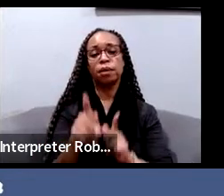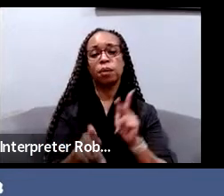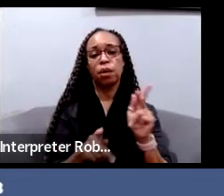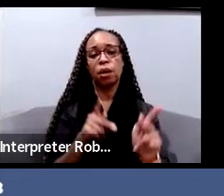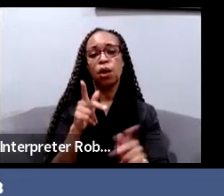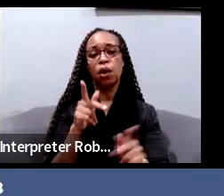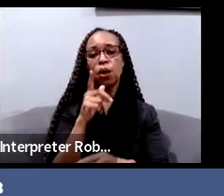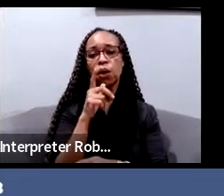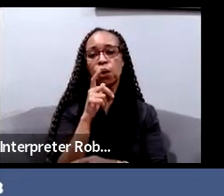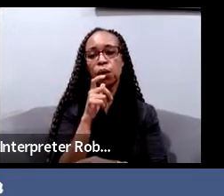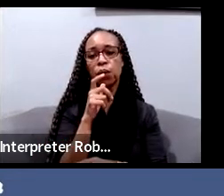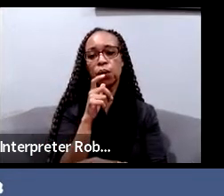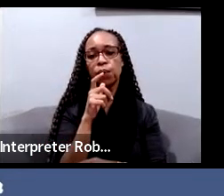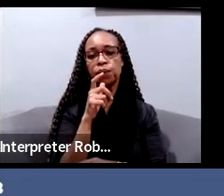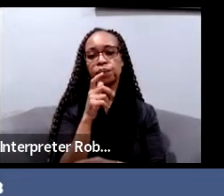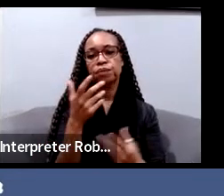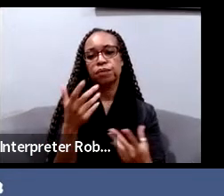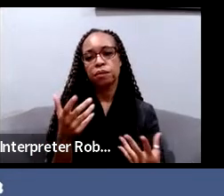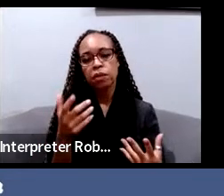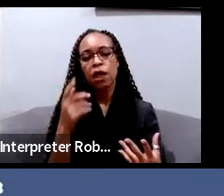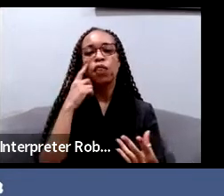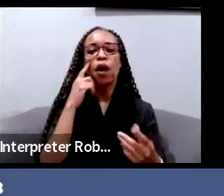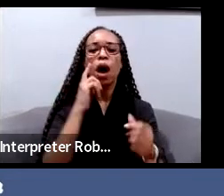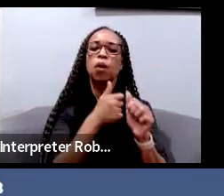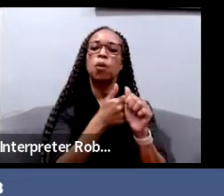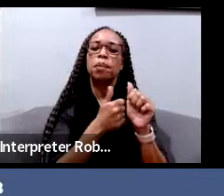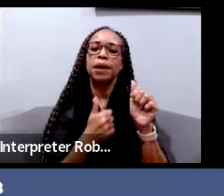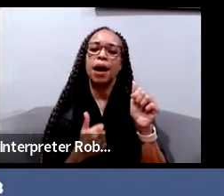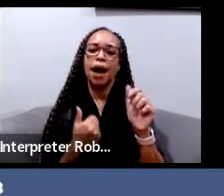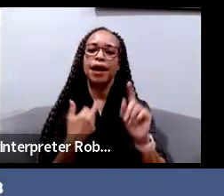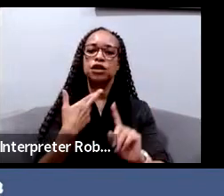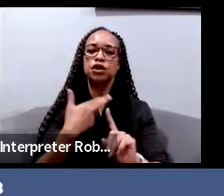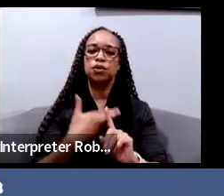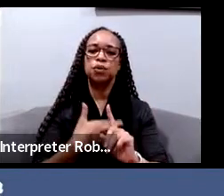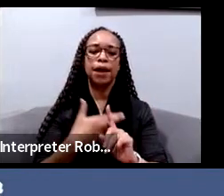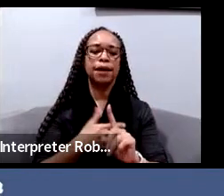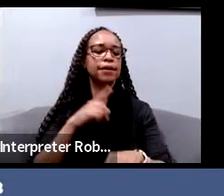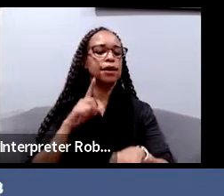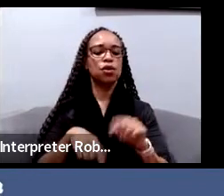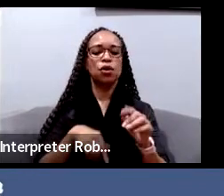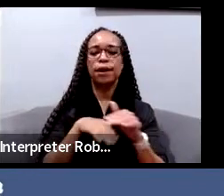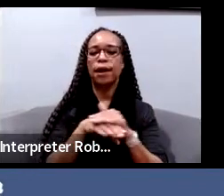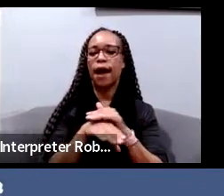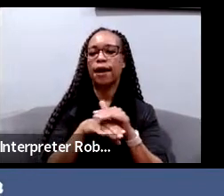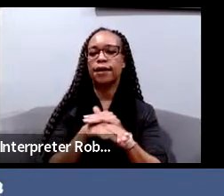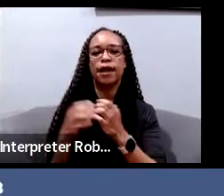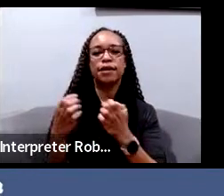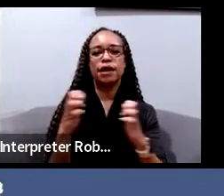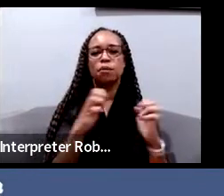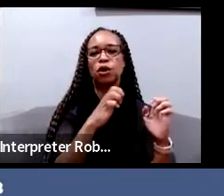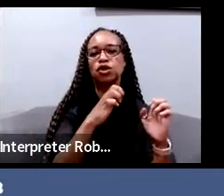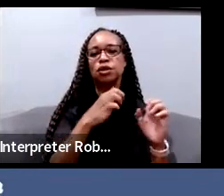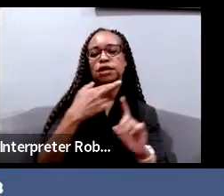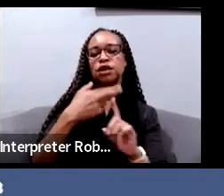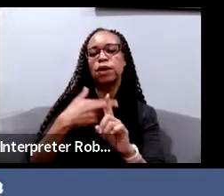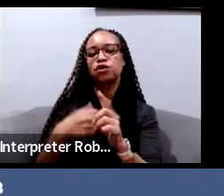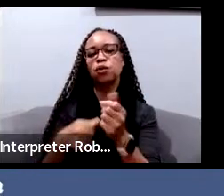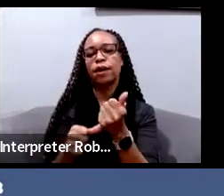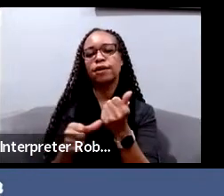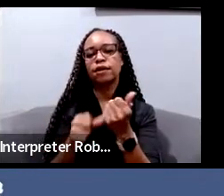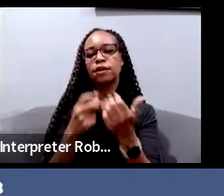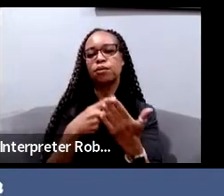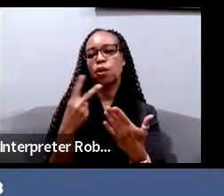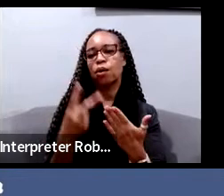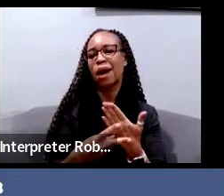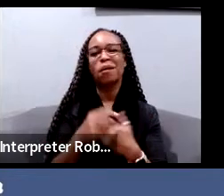who we thought were behind in rent and were not able to access the emergency rental assistance program because there simply